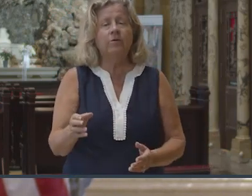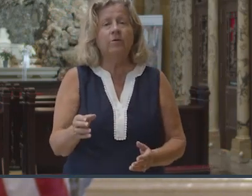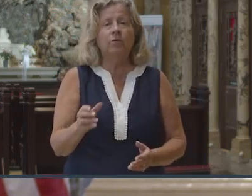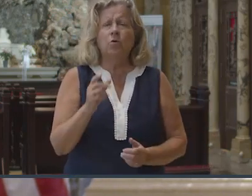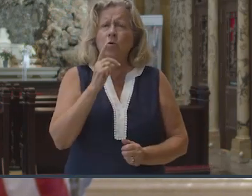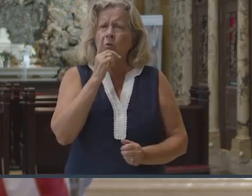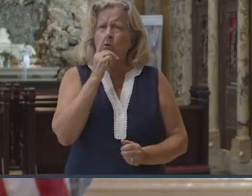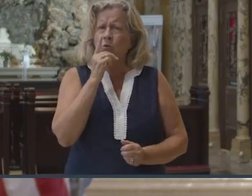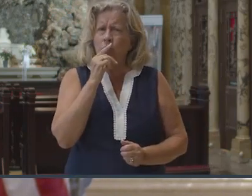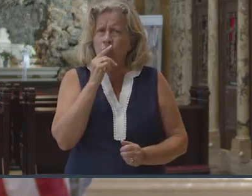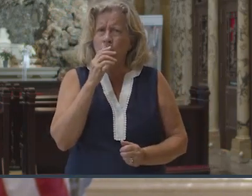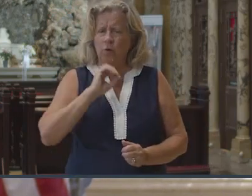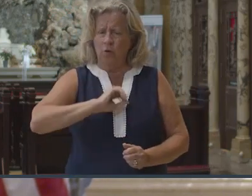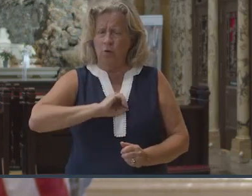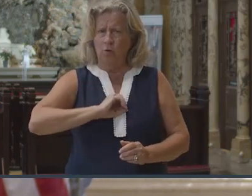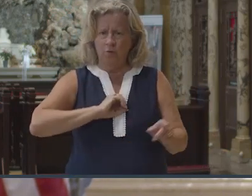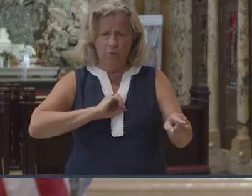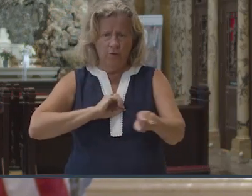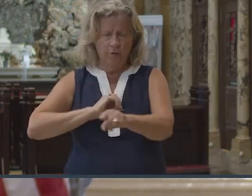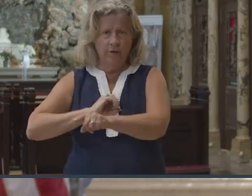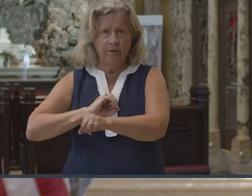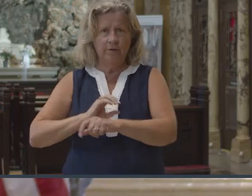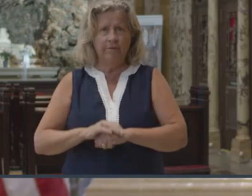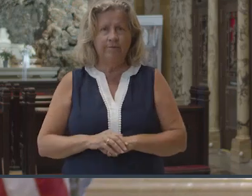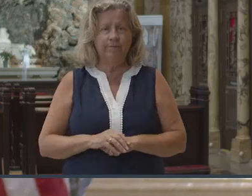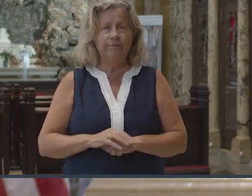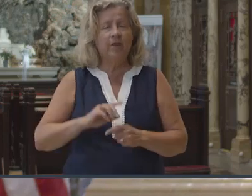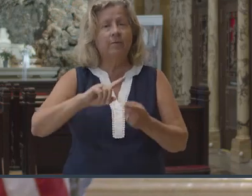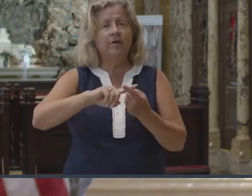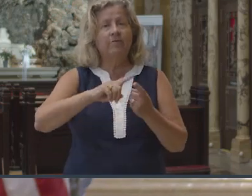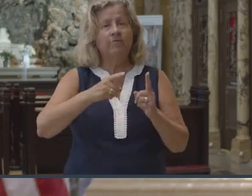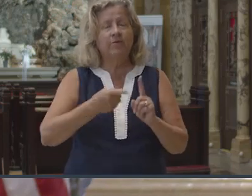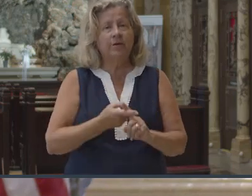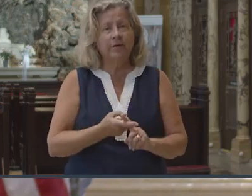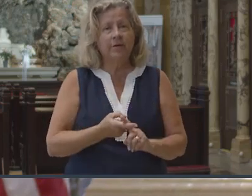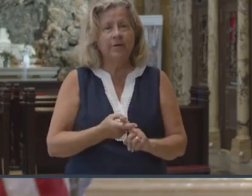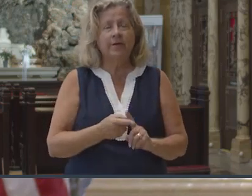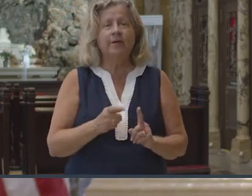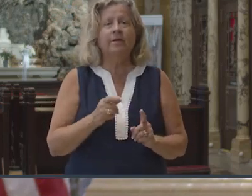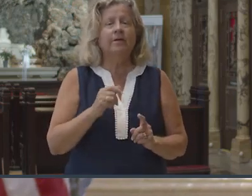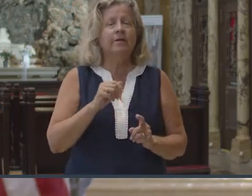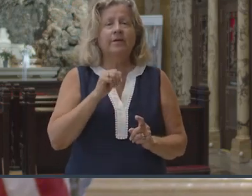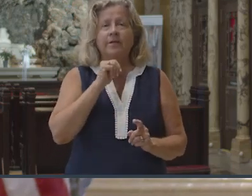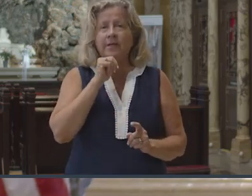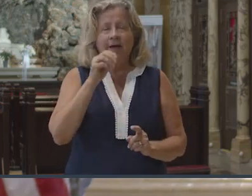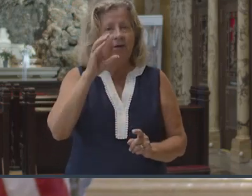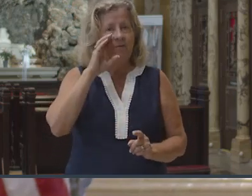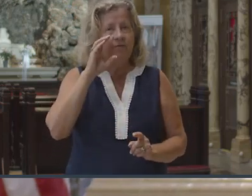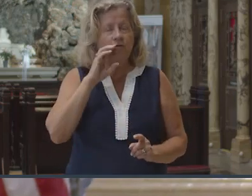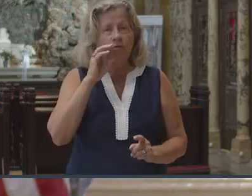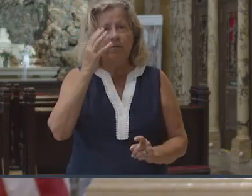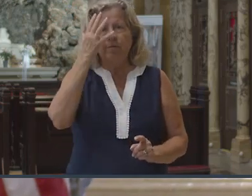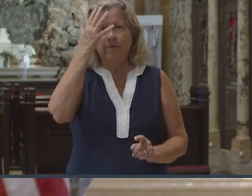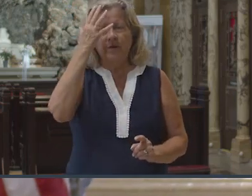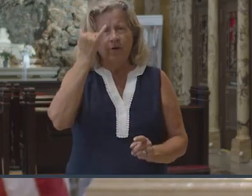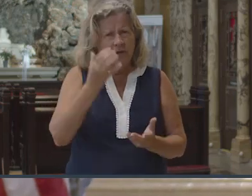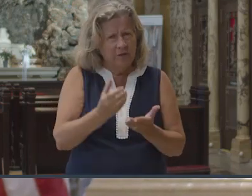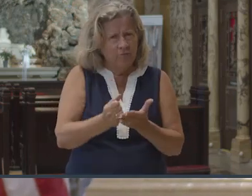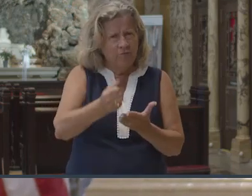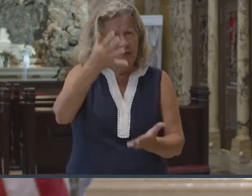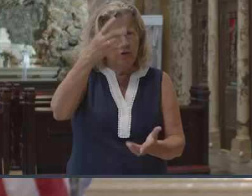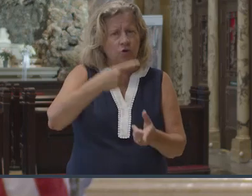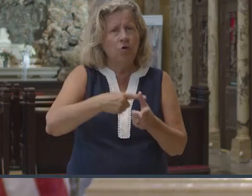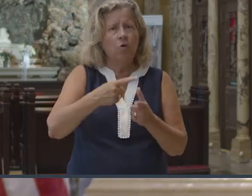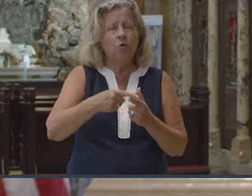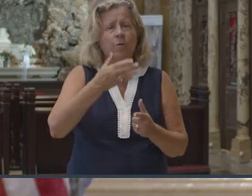be?" My friends, the rich farmer is not a fool because he is wealthy or because